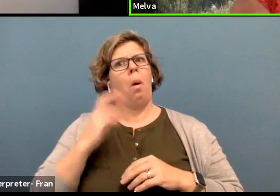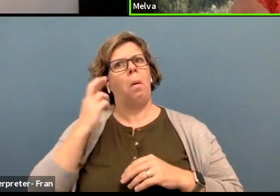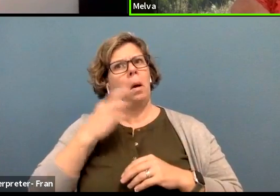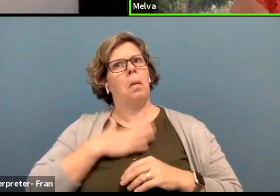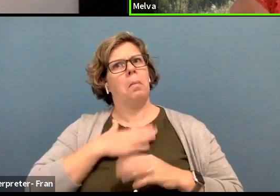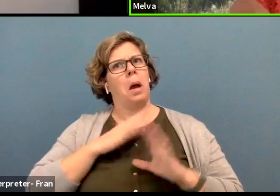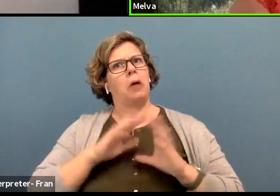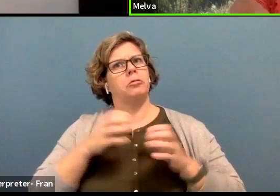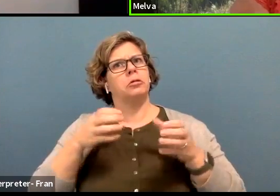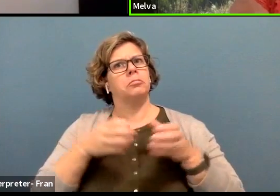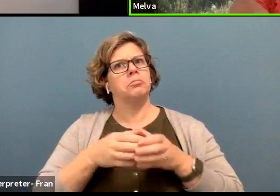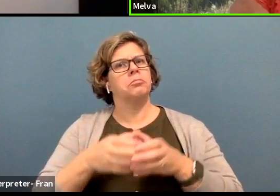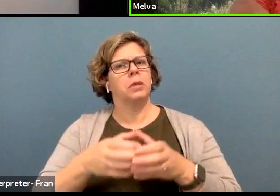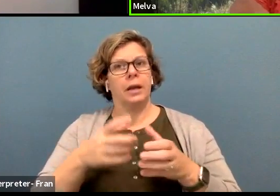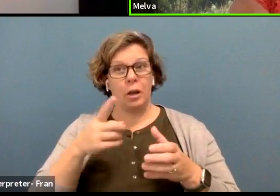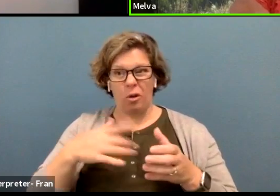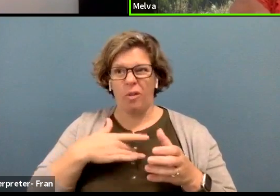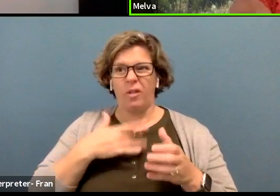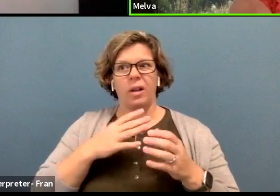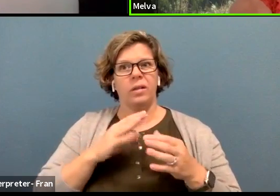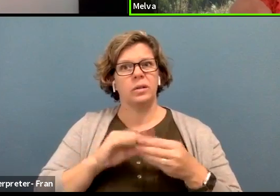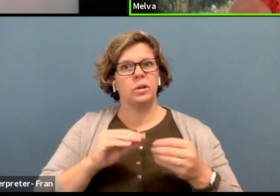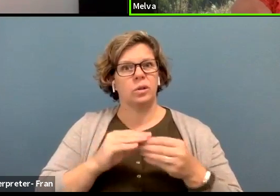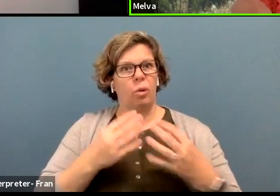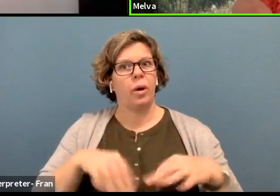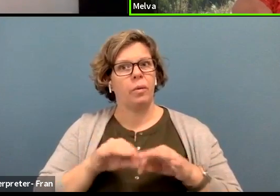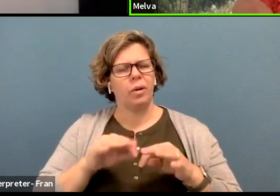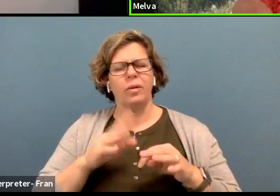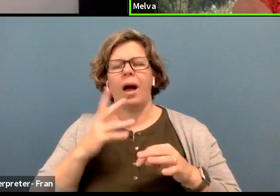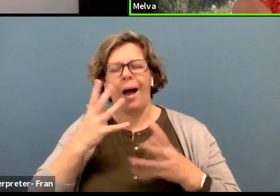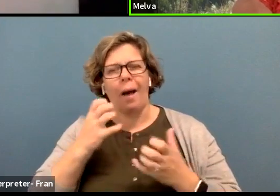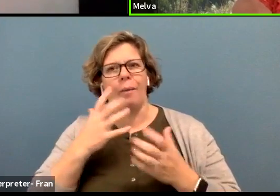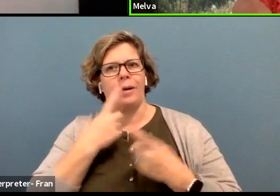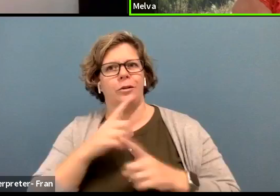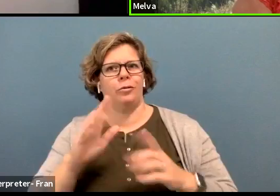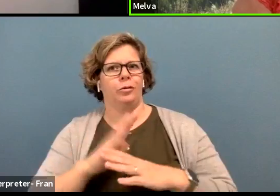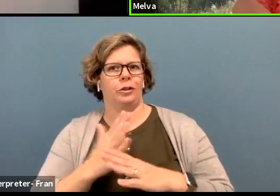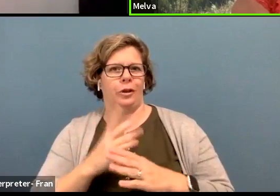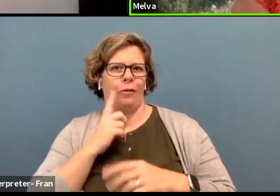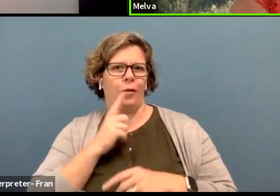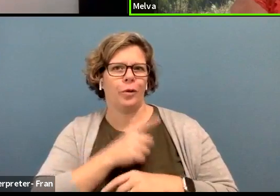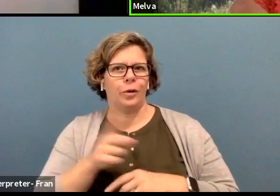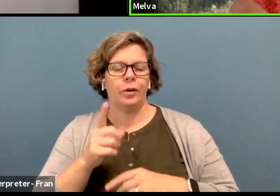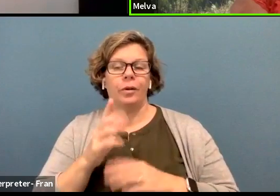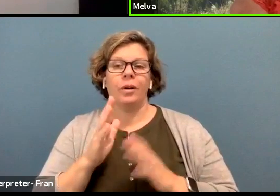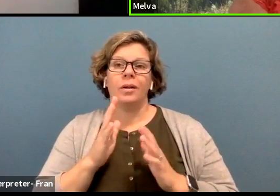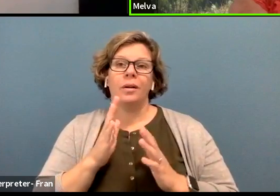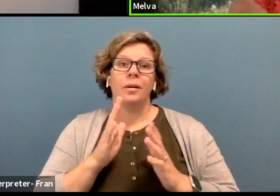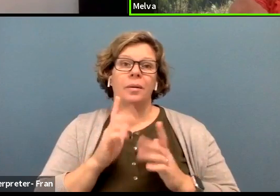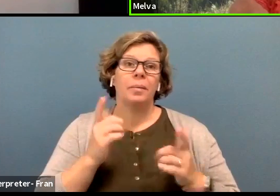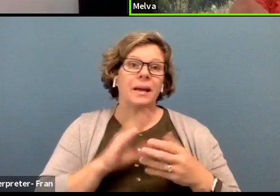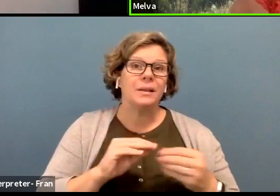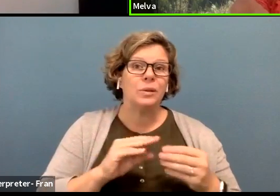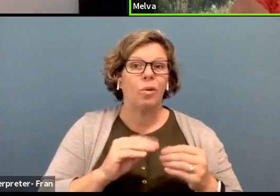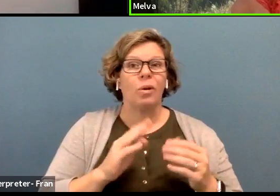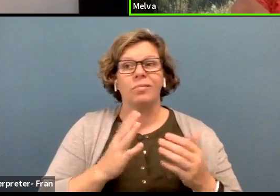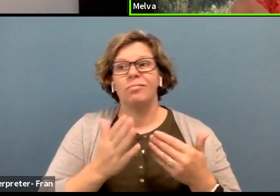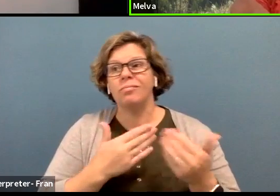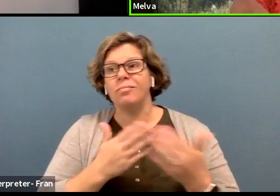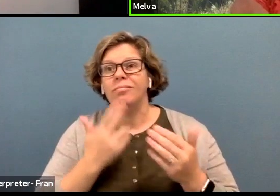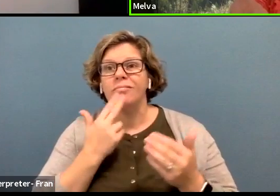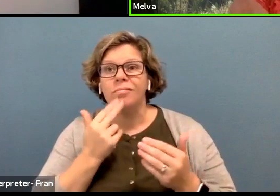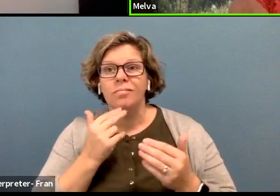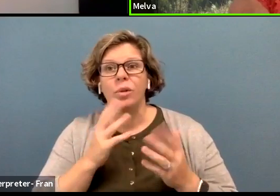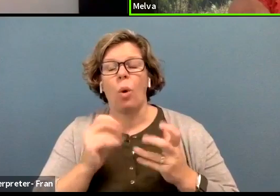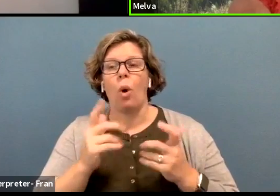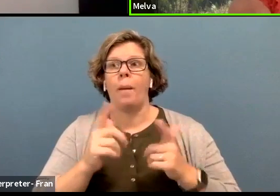important to tell. So I want all stories, big, small, and especially events maybe